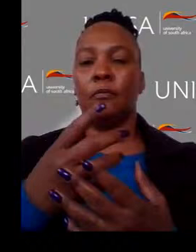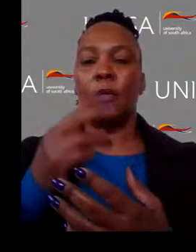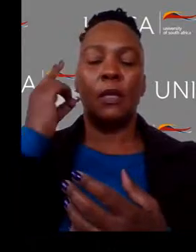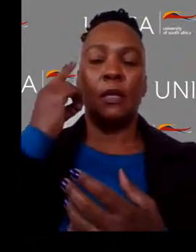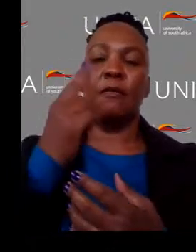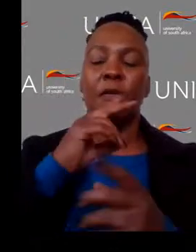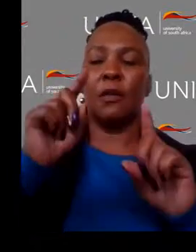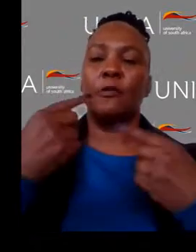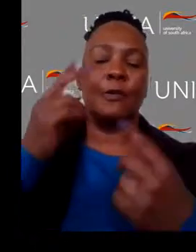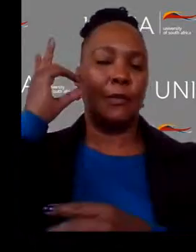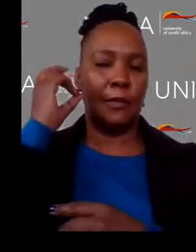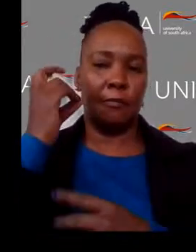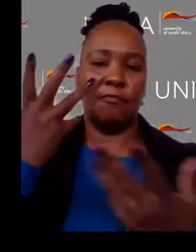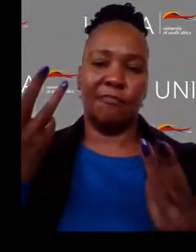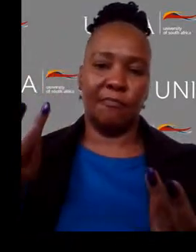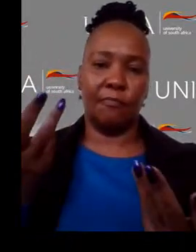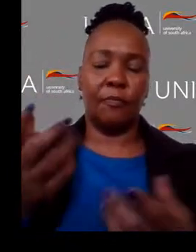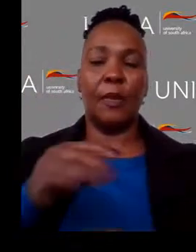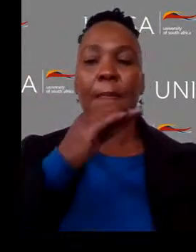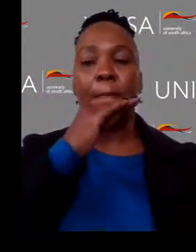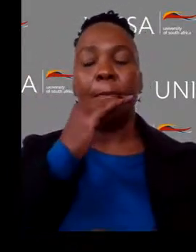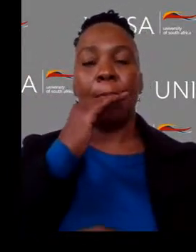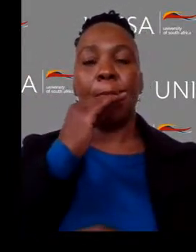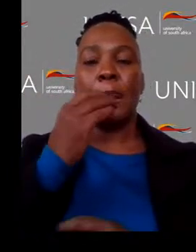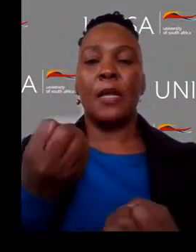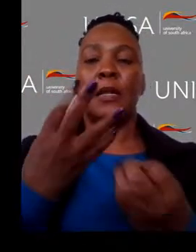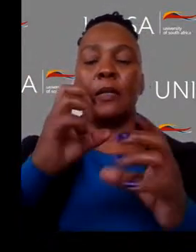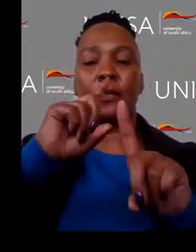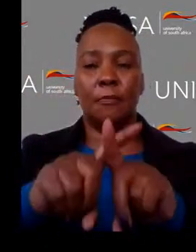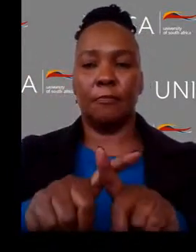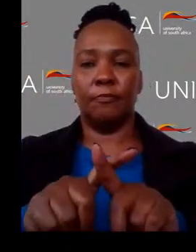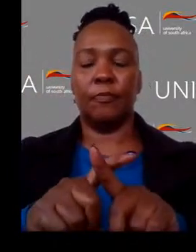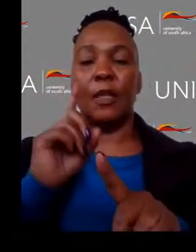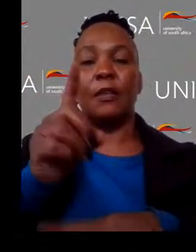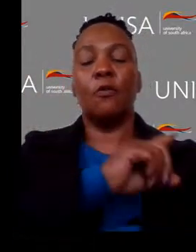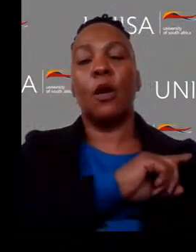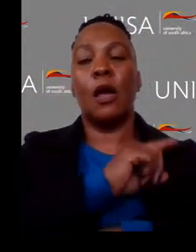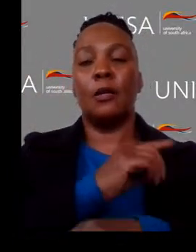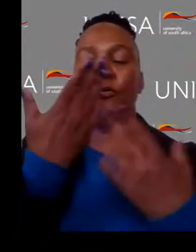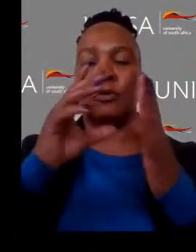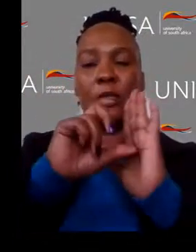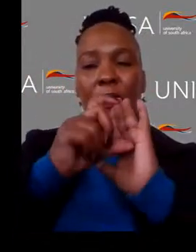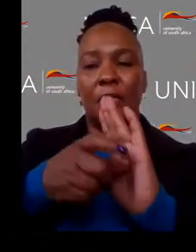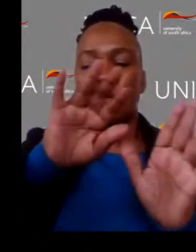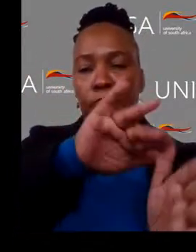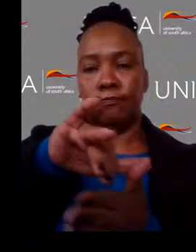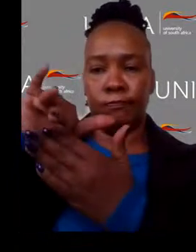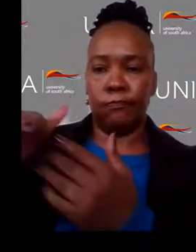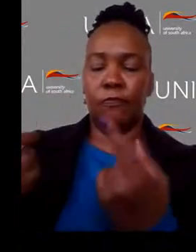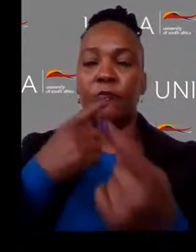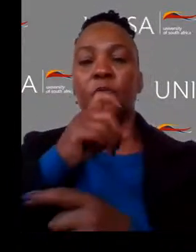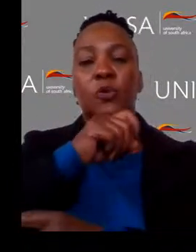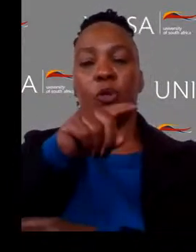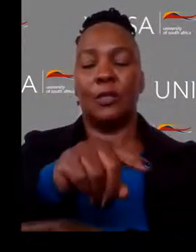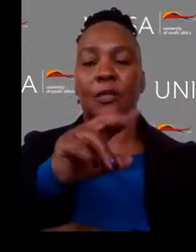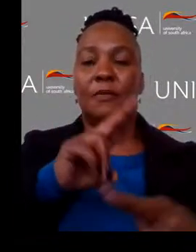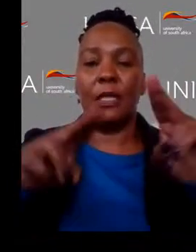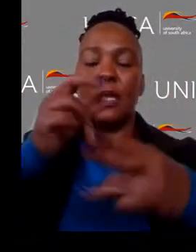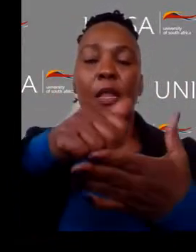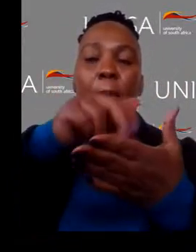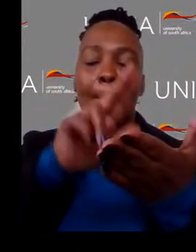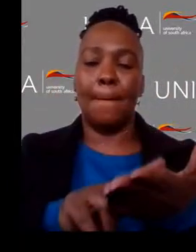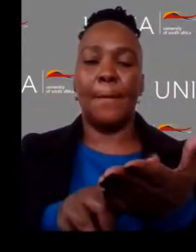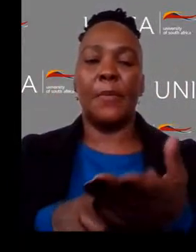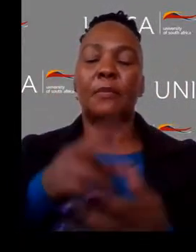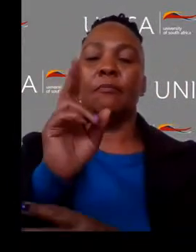hear that. That, just to give an example, that's why students with disabilities are exempted from this. And